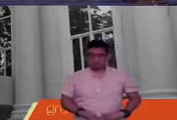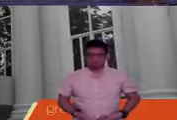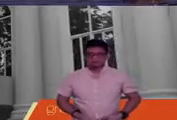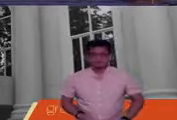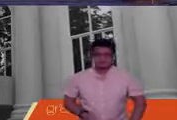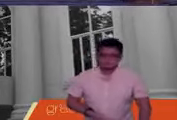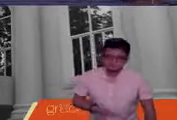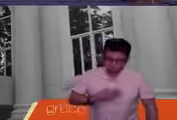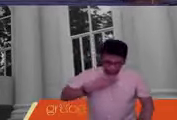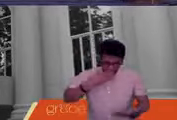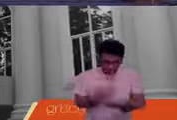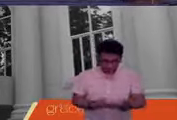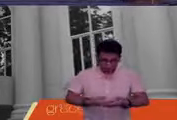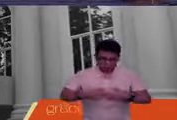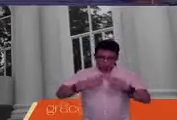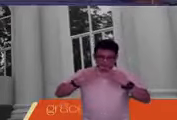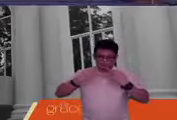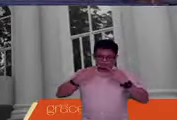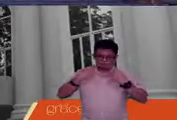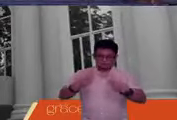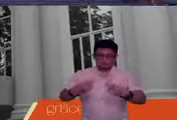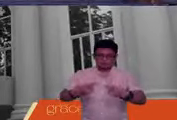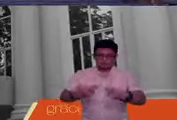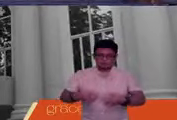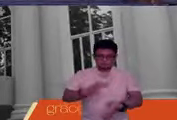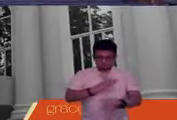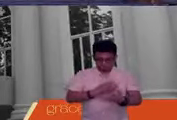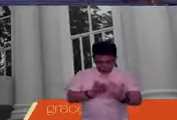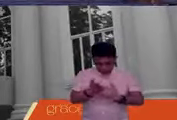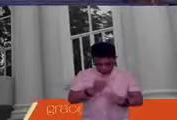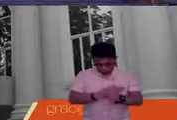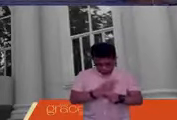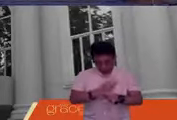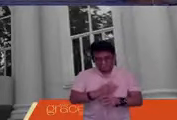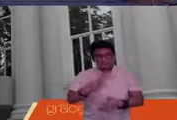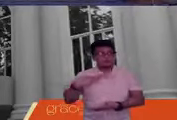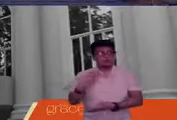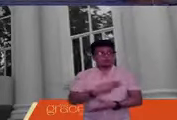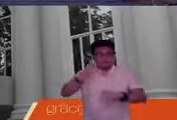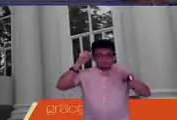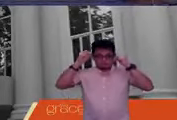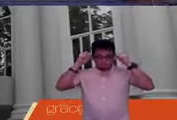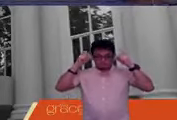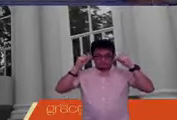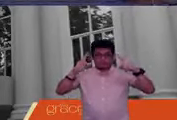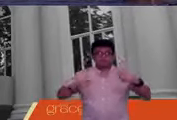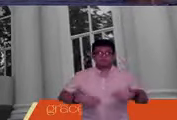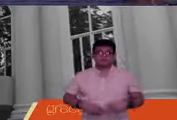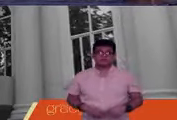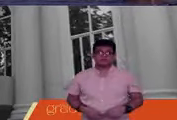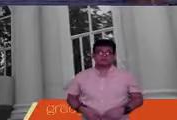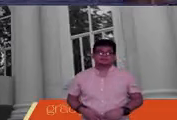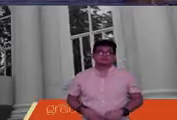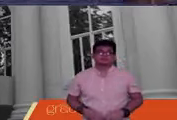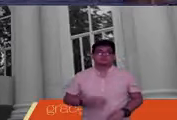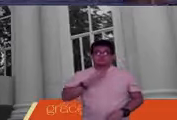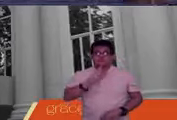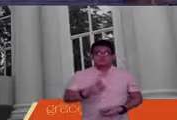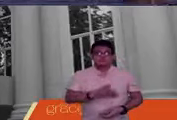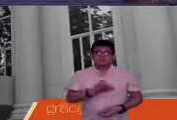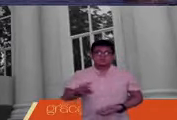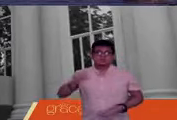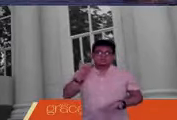obtain a good report. Through faith, we understand that the world were framed by the word of God, so